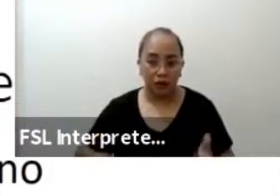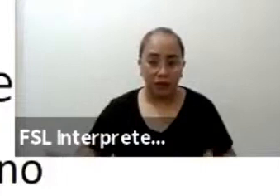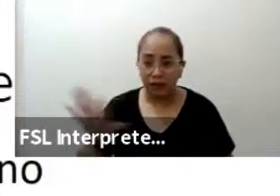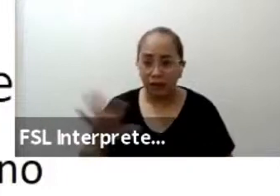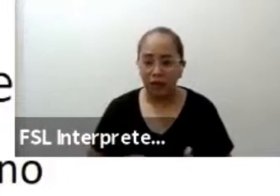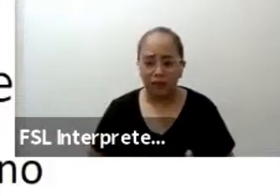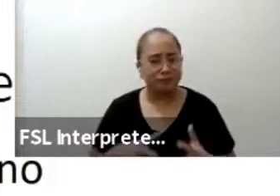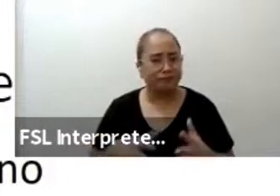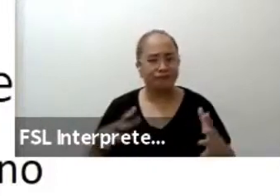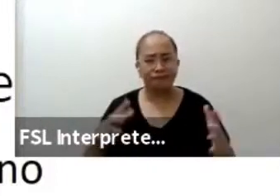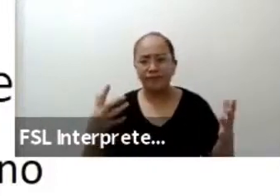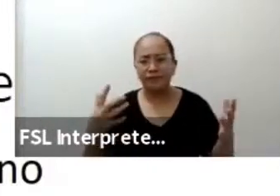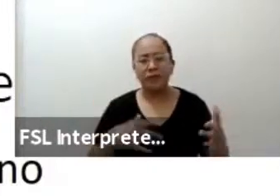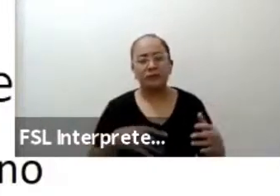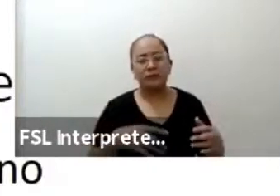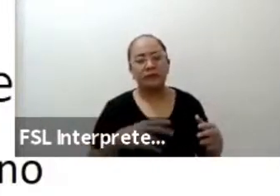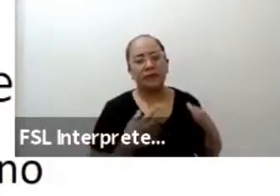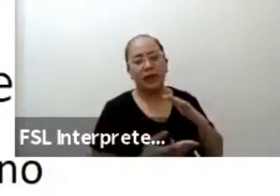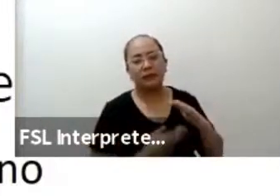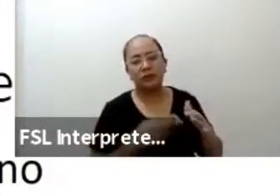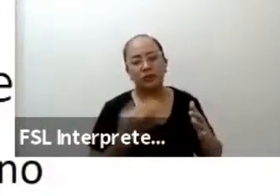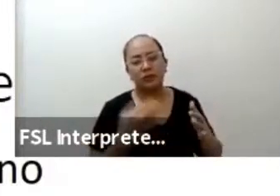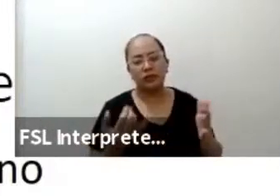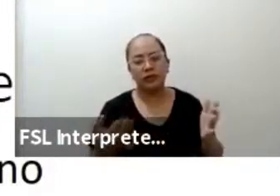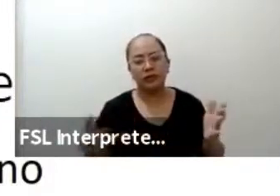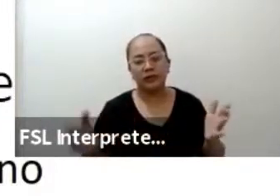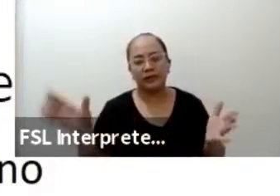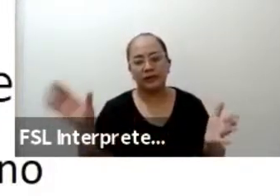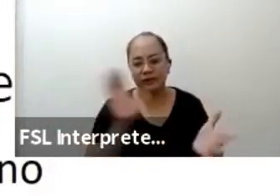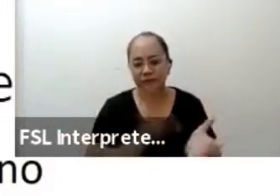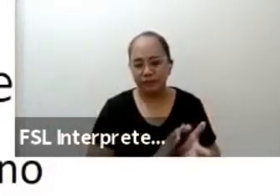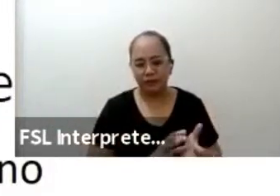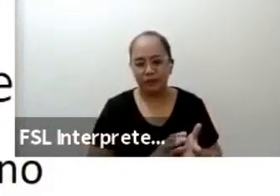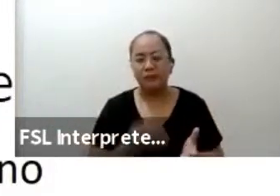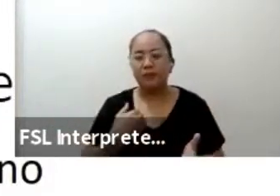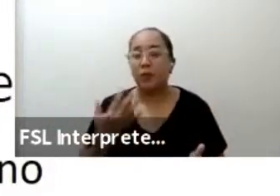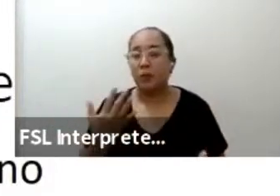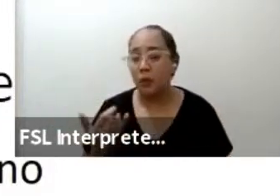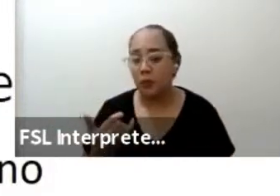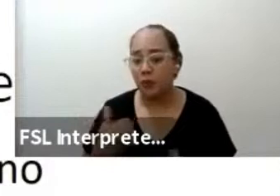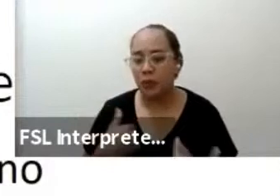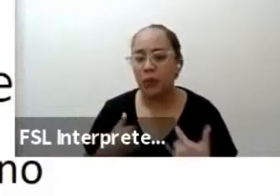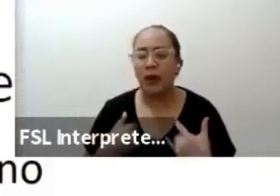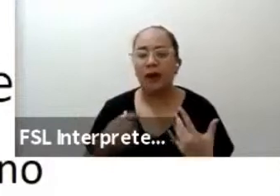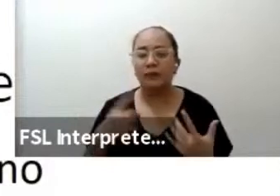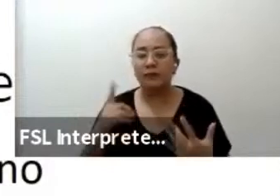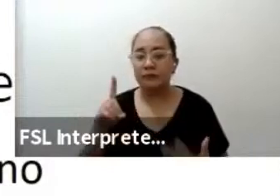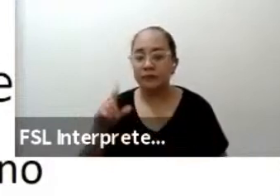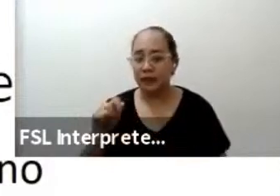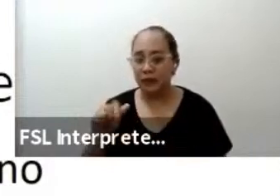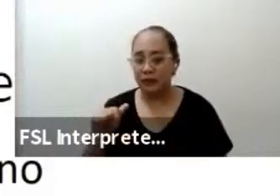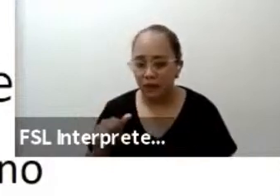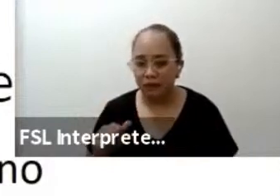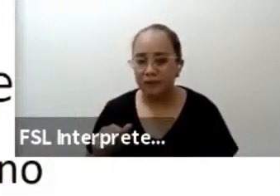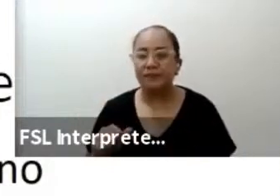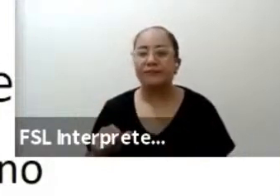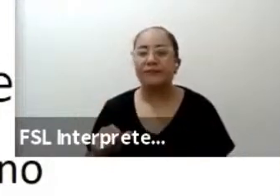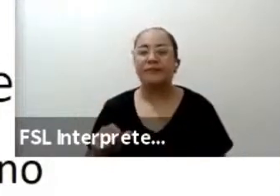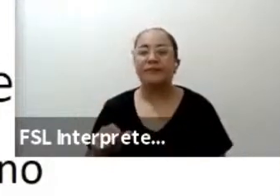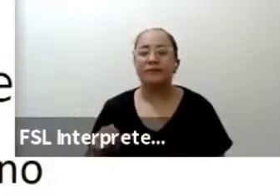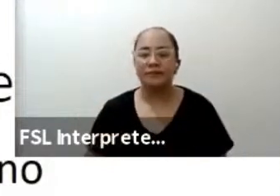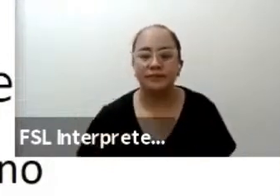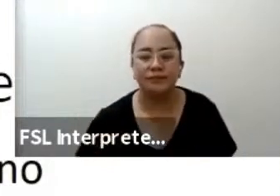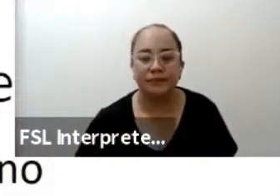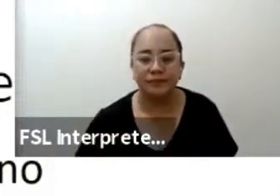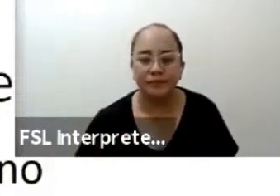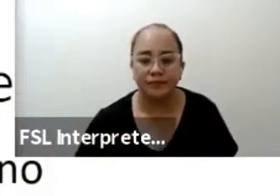bagay ito, underinvestment. Kasi tayo, I have data on this, pero I won't show it kasi masyadong madami pang datos.